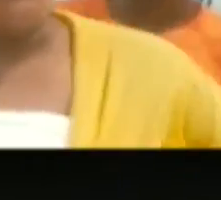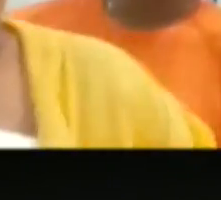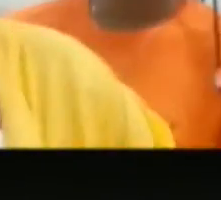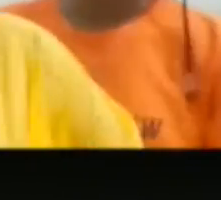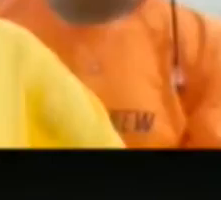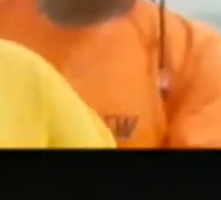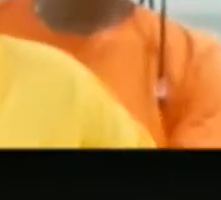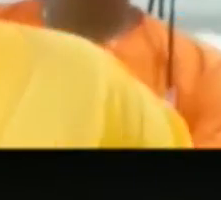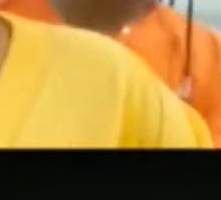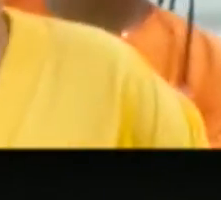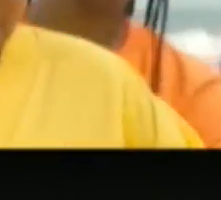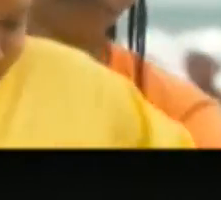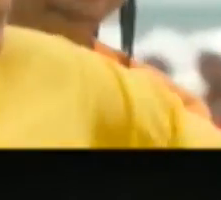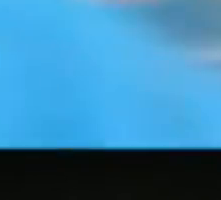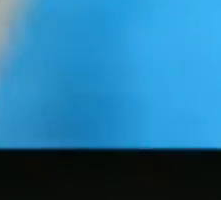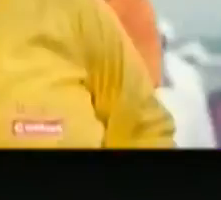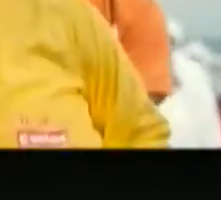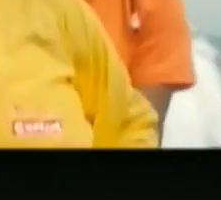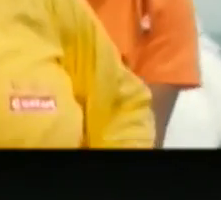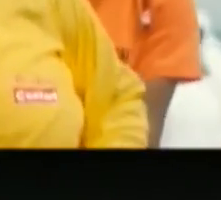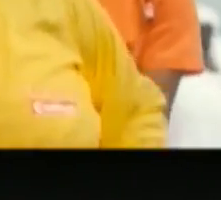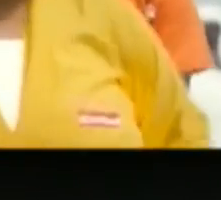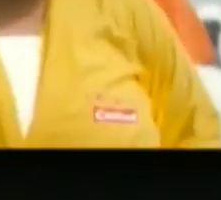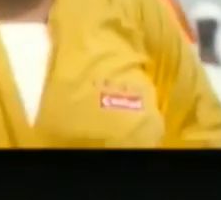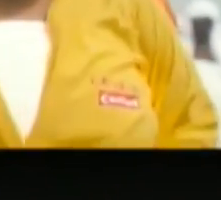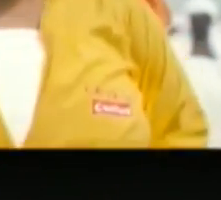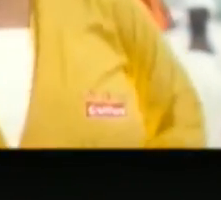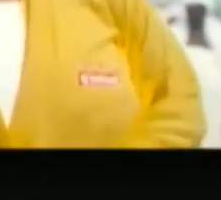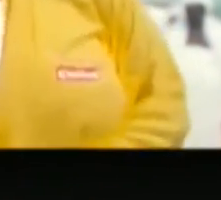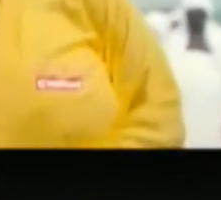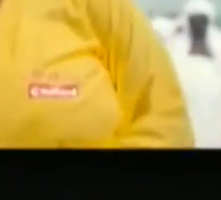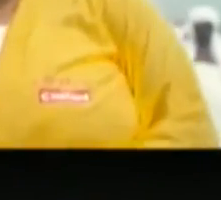Everybody knows, say, I be real person. Even for my acting.